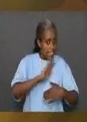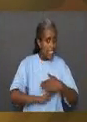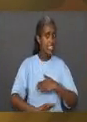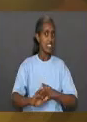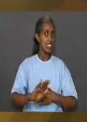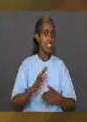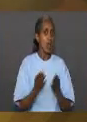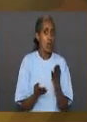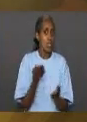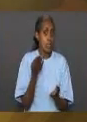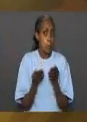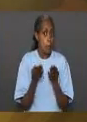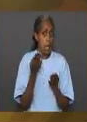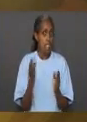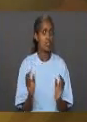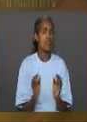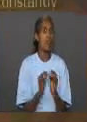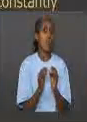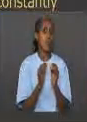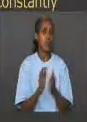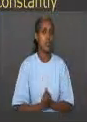the balance of the account.